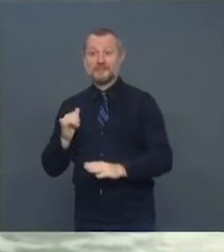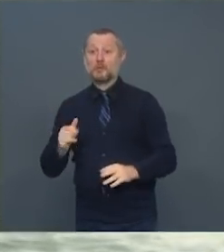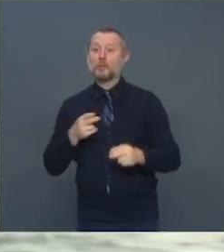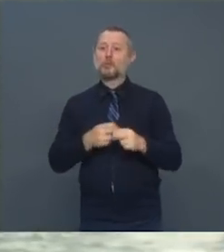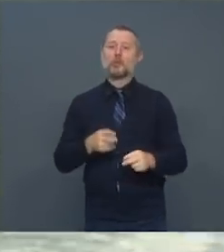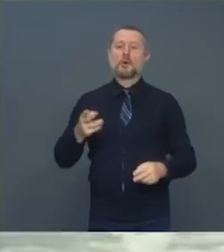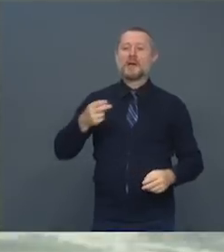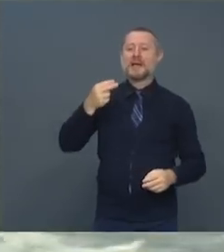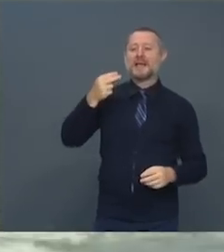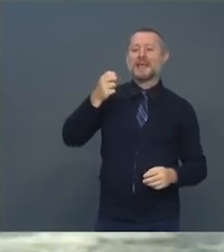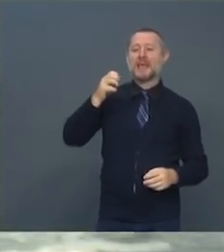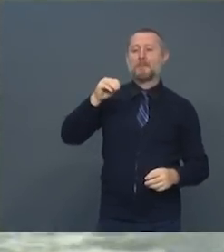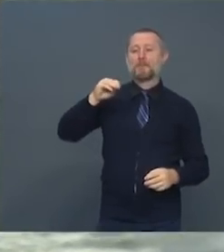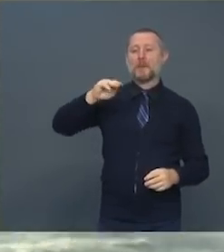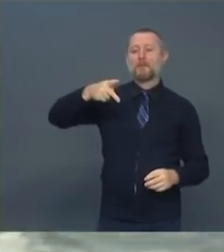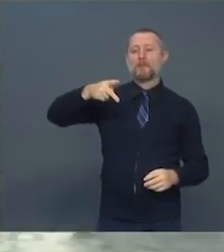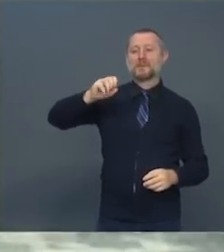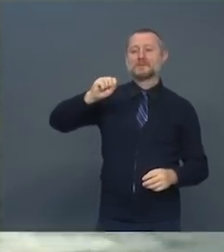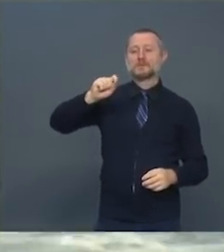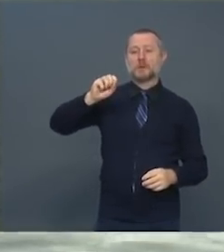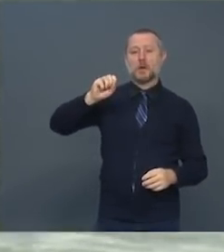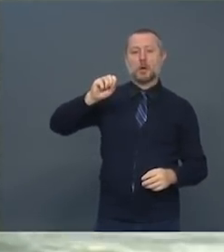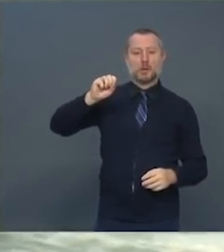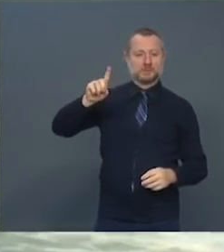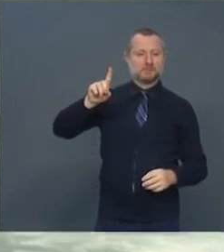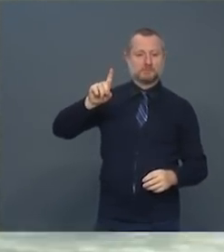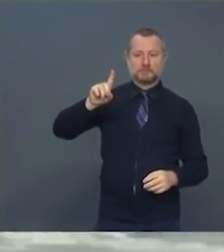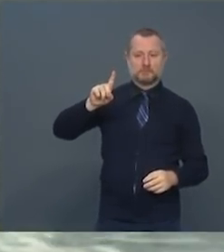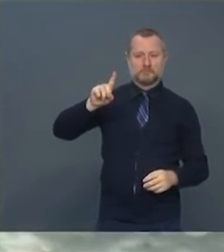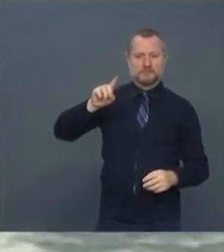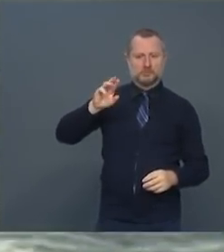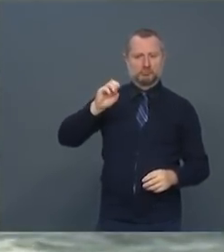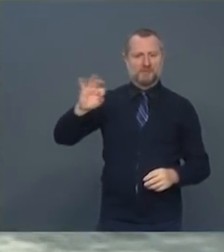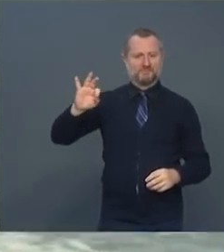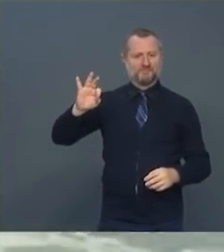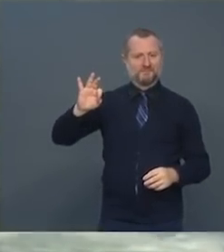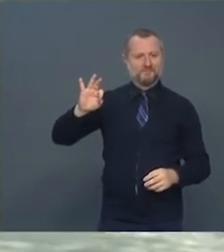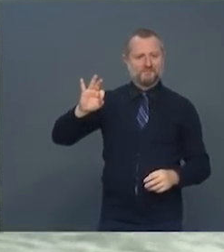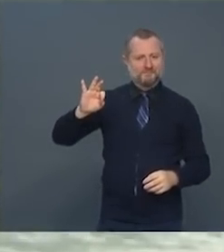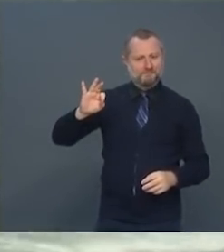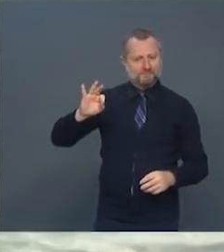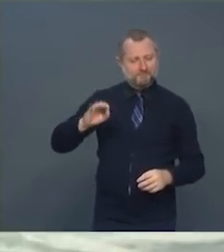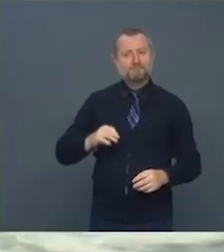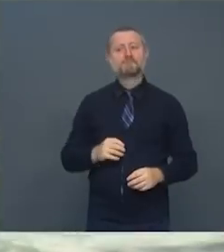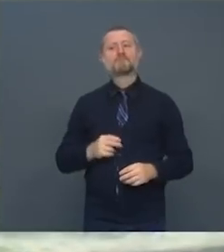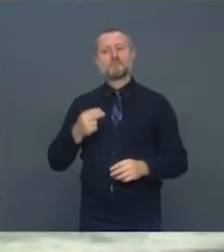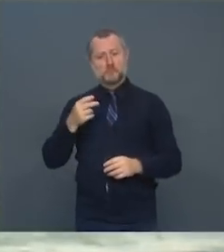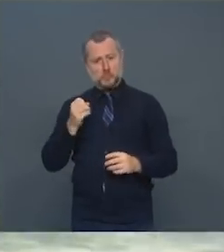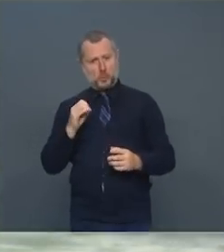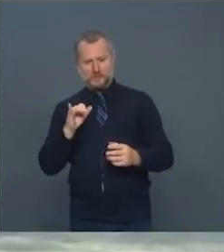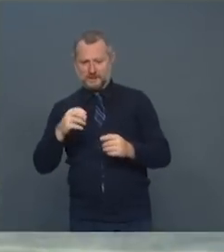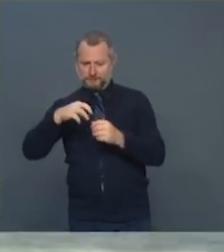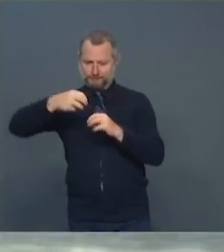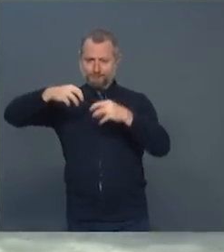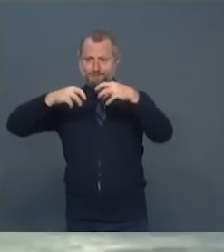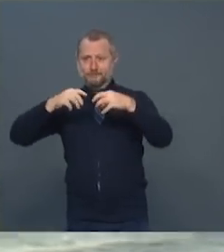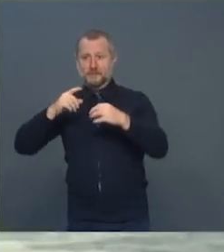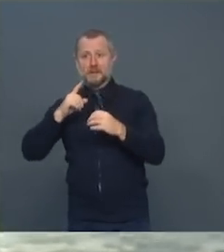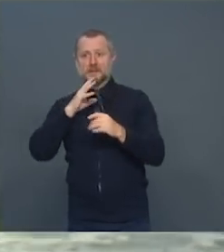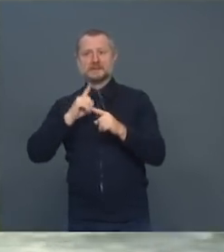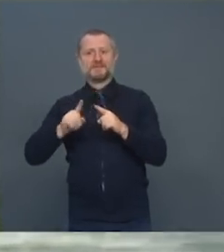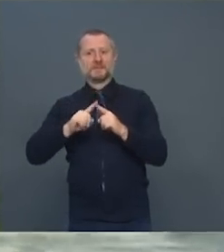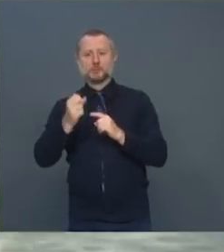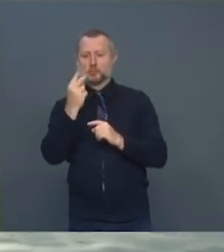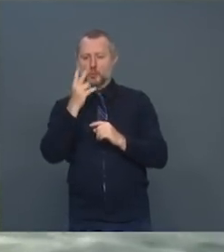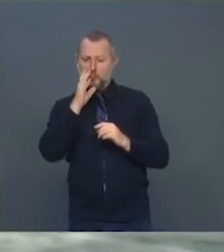be out about 3 miles. But this is another installation in what we're doing with the 12 reefs all around